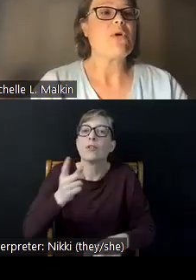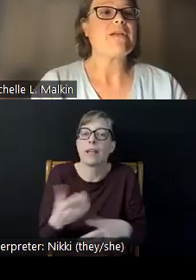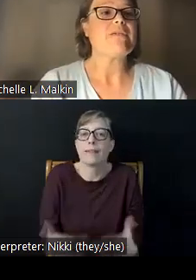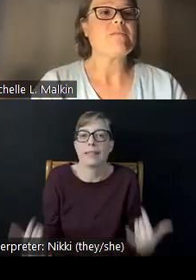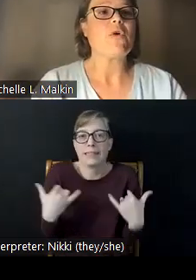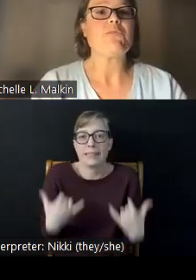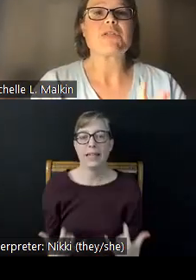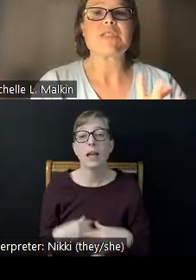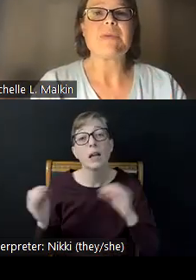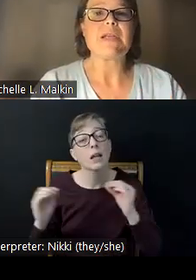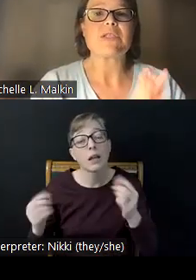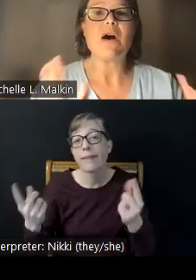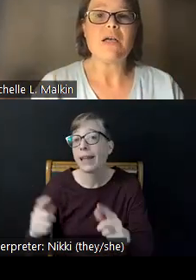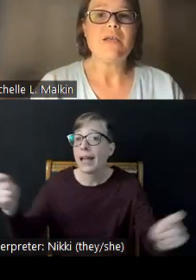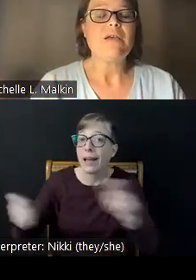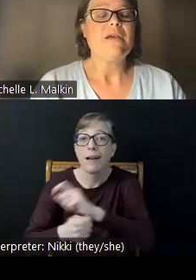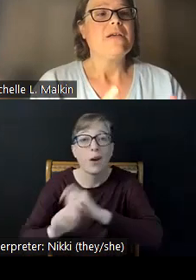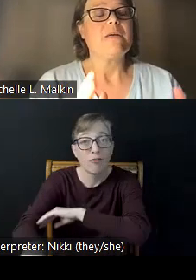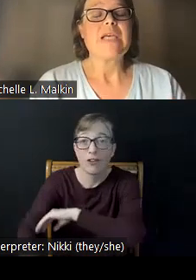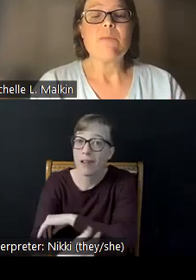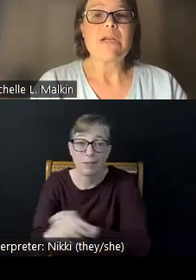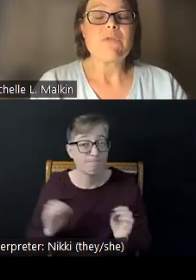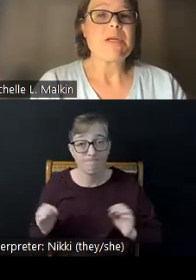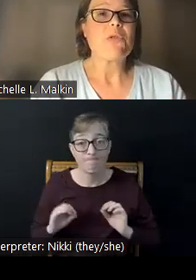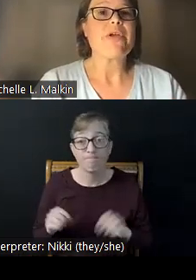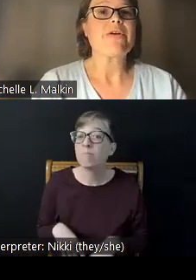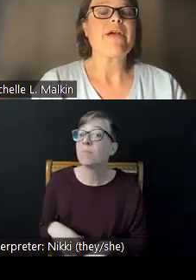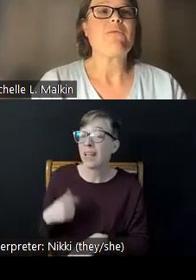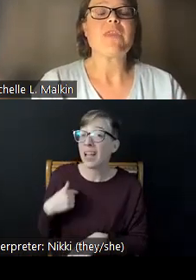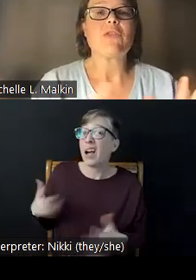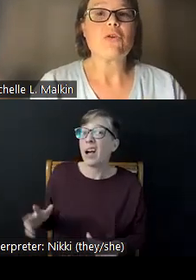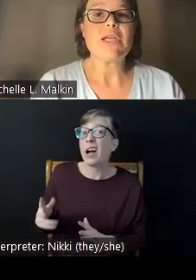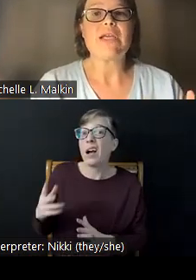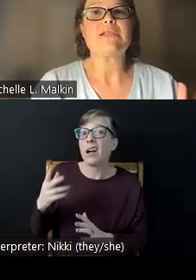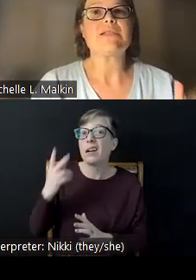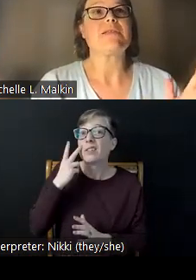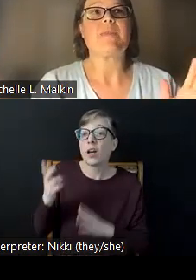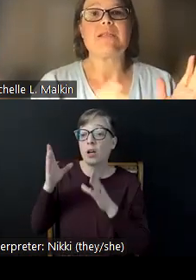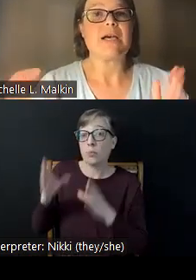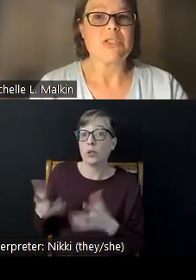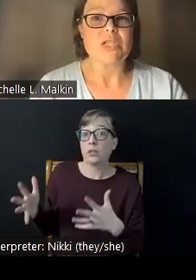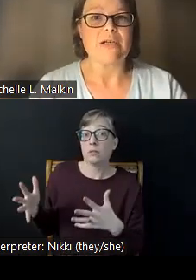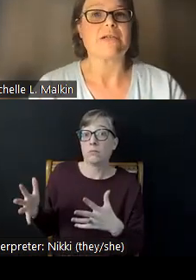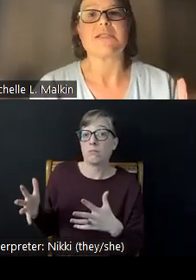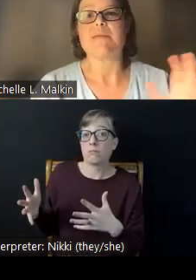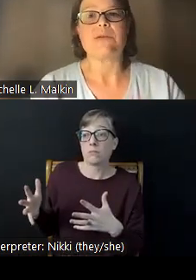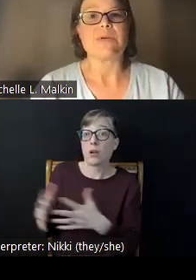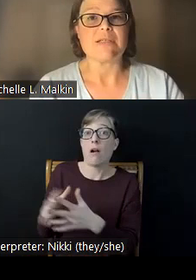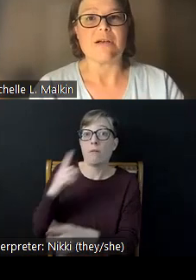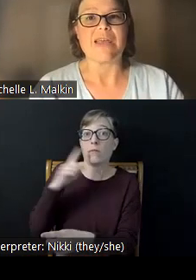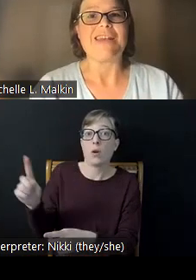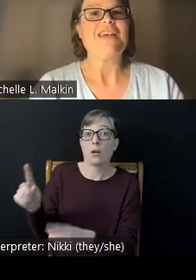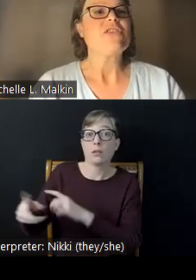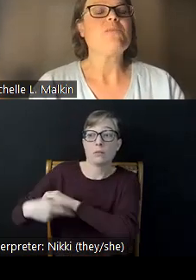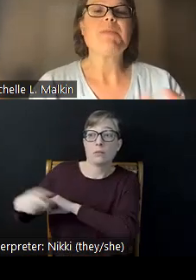from the point where somebody was caught taking money from an employer, and within 30 days, they spent time in jail because they'd been arrested